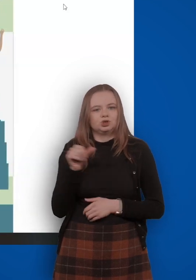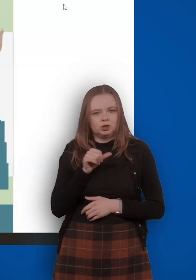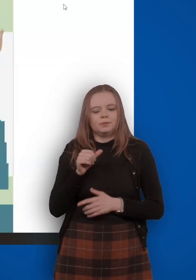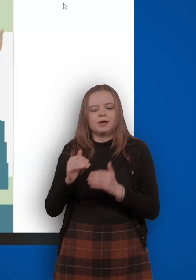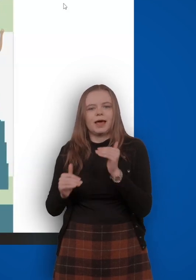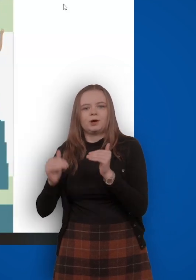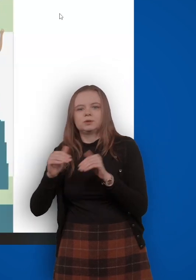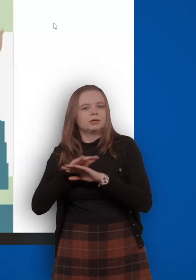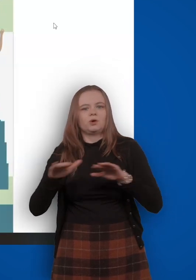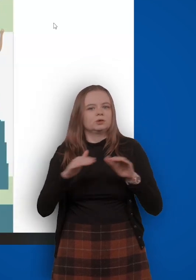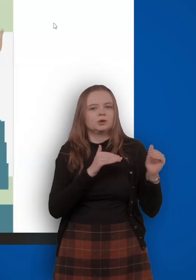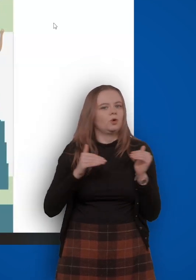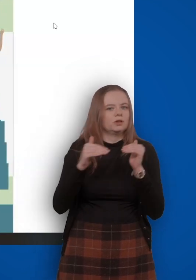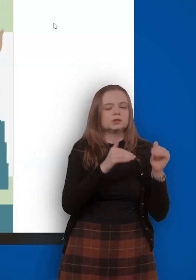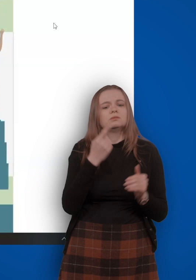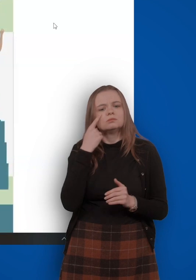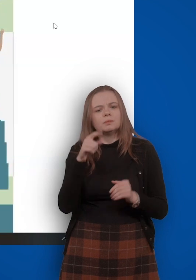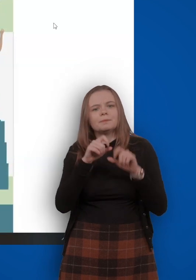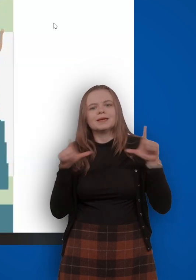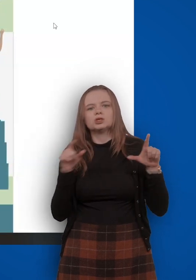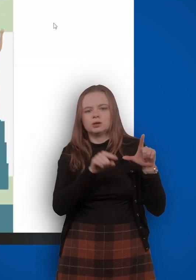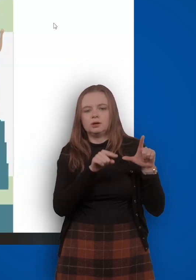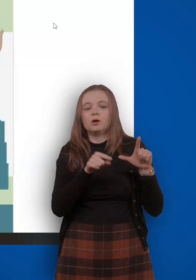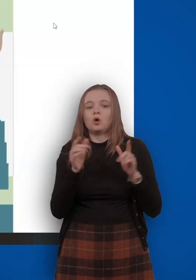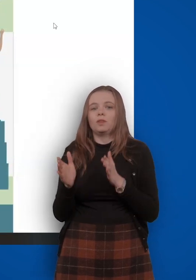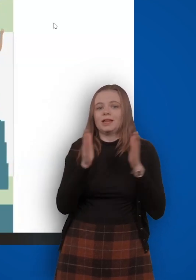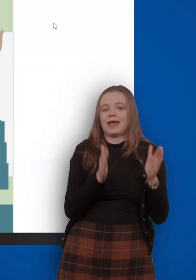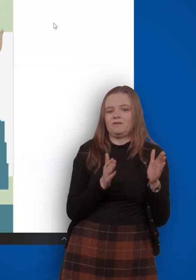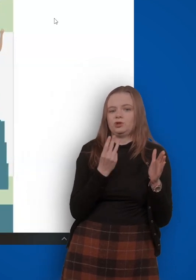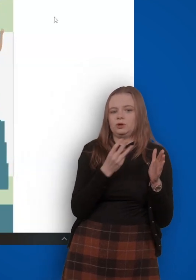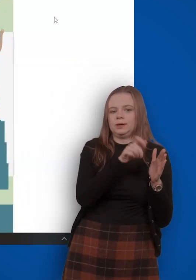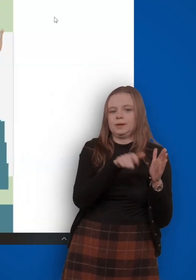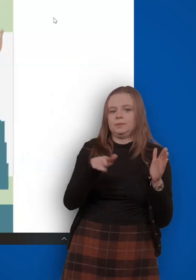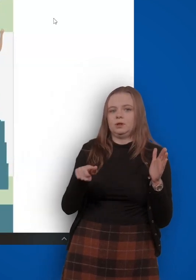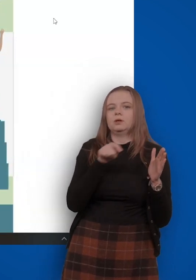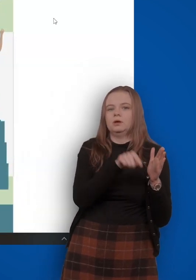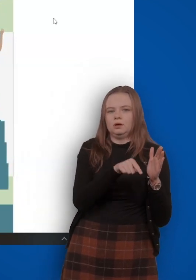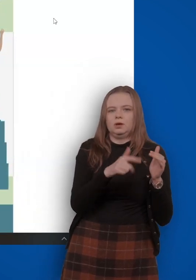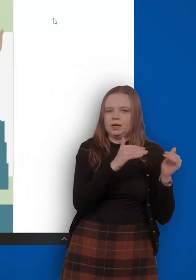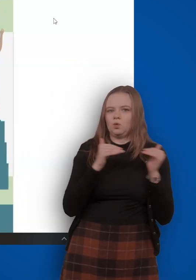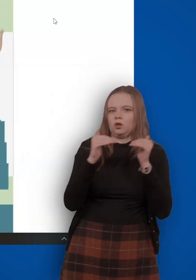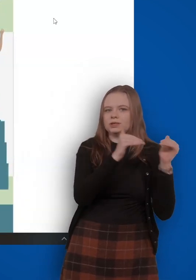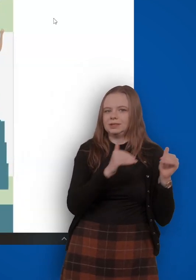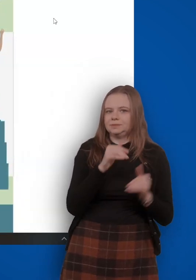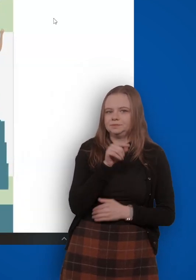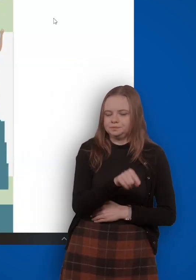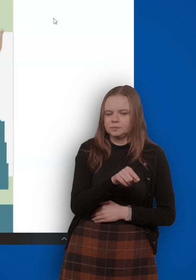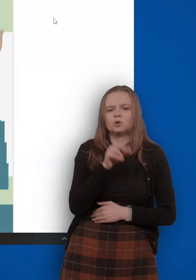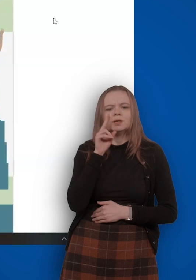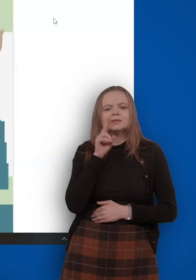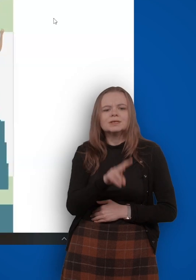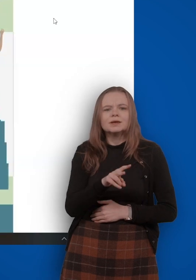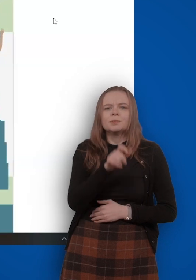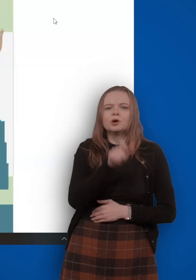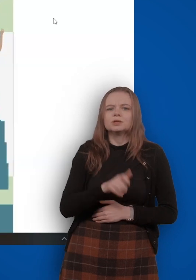equality. So if we look at the graphic here, on the left, there is the graphic for equality. And so you have a